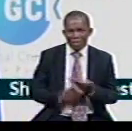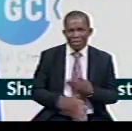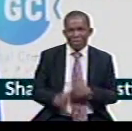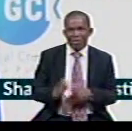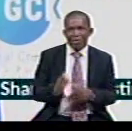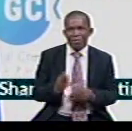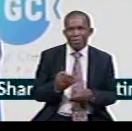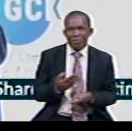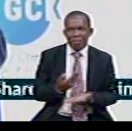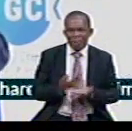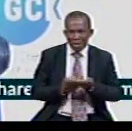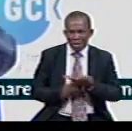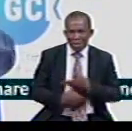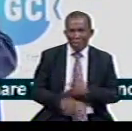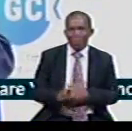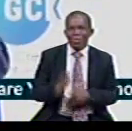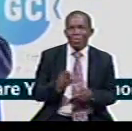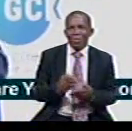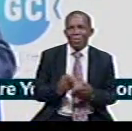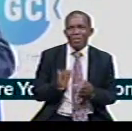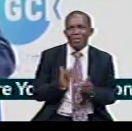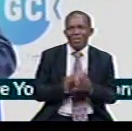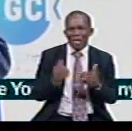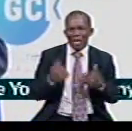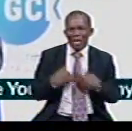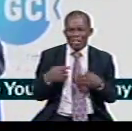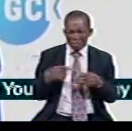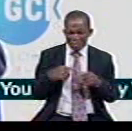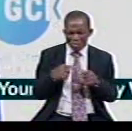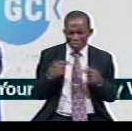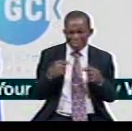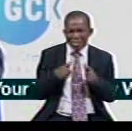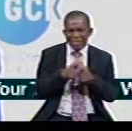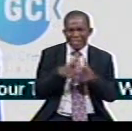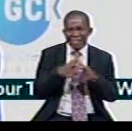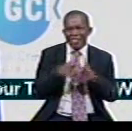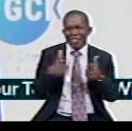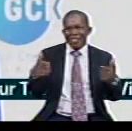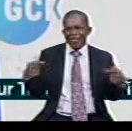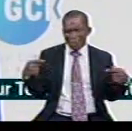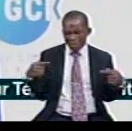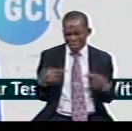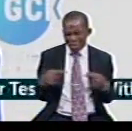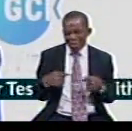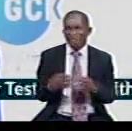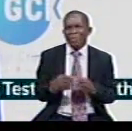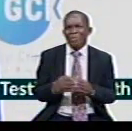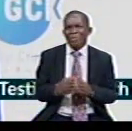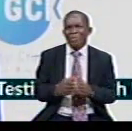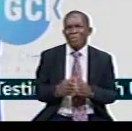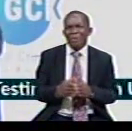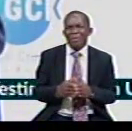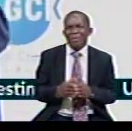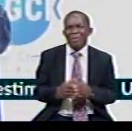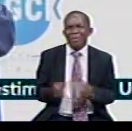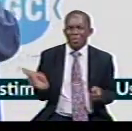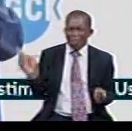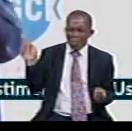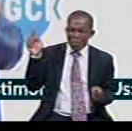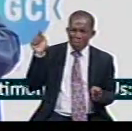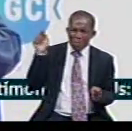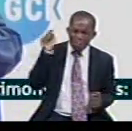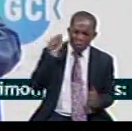been experiencing excruciating pain, uncomfortable pain, to the point that our sister wished